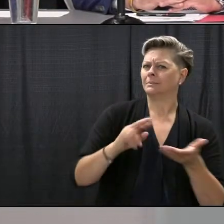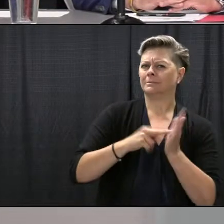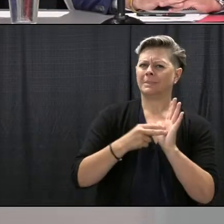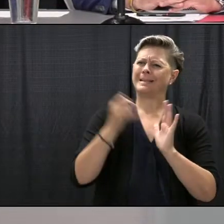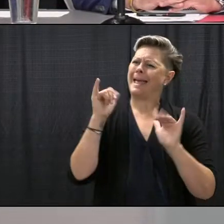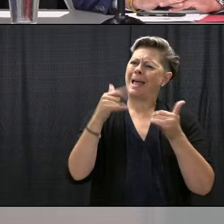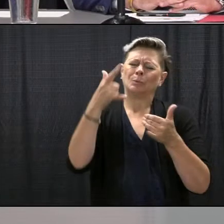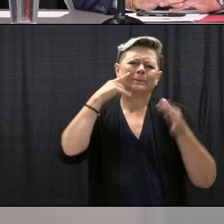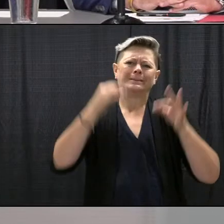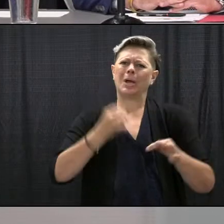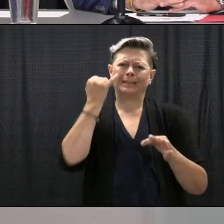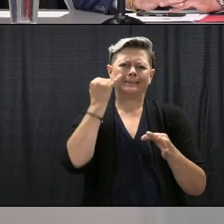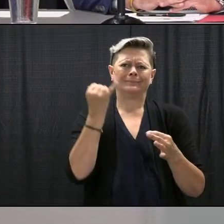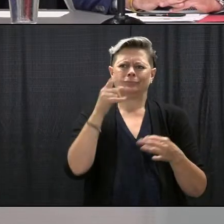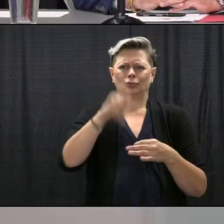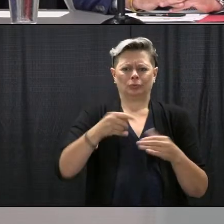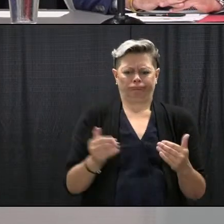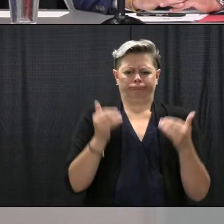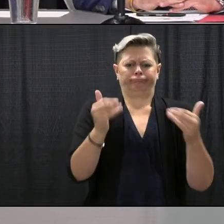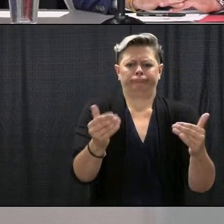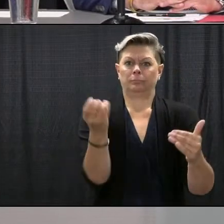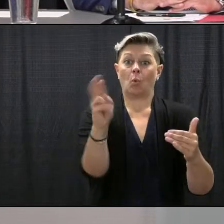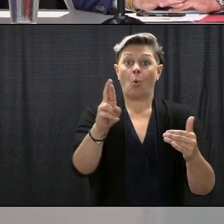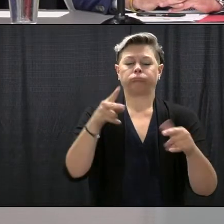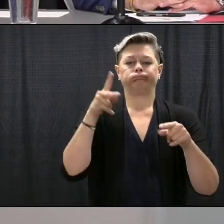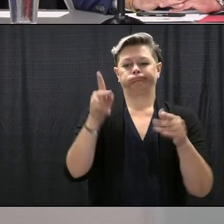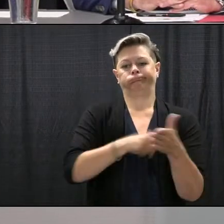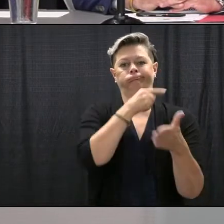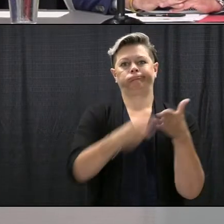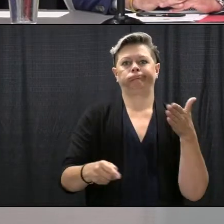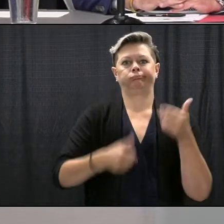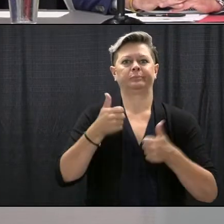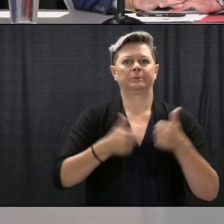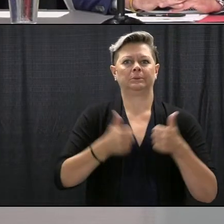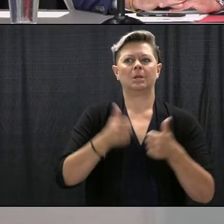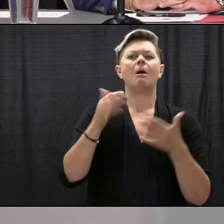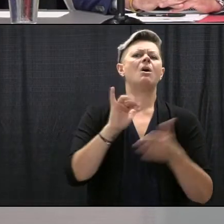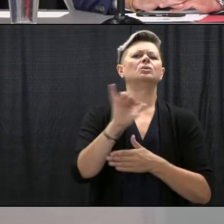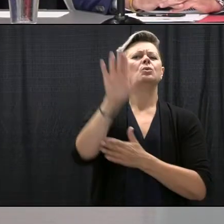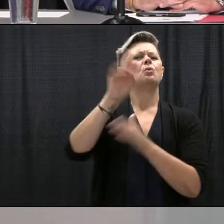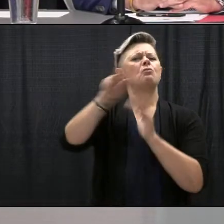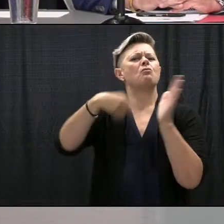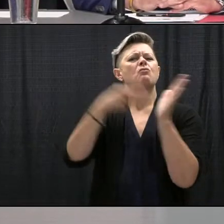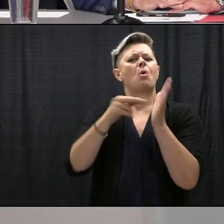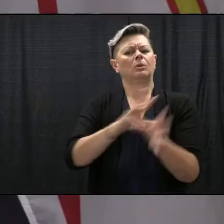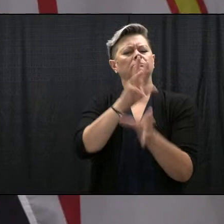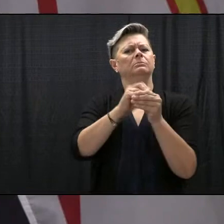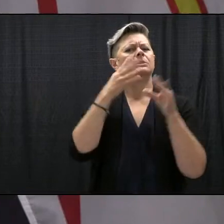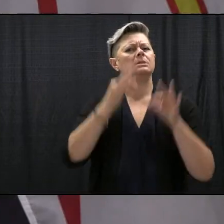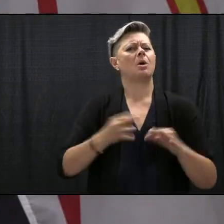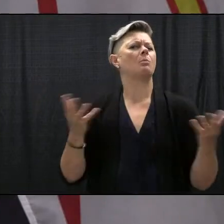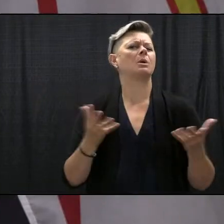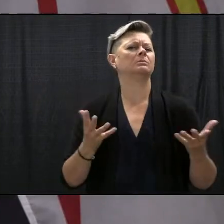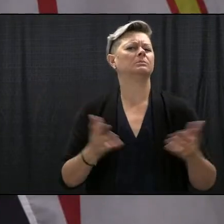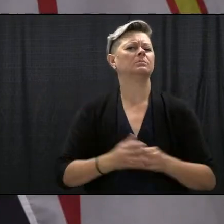that goes ahead, and what's your group's role in determining if those events go